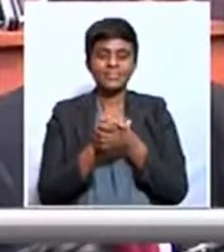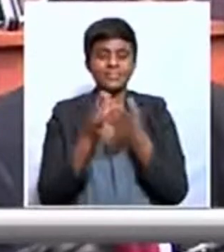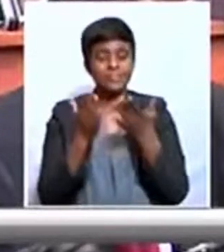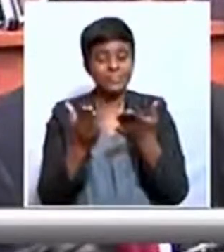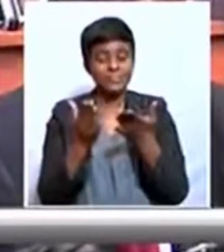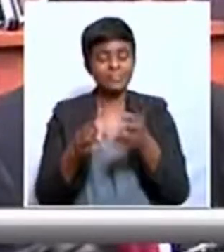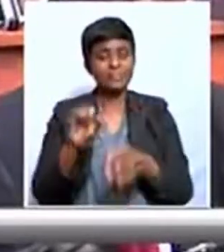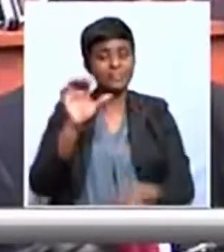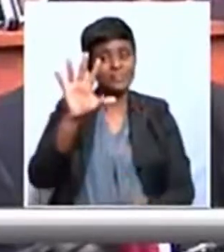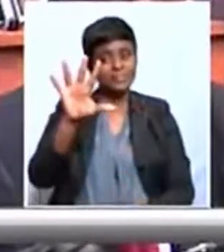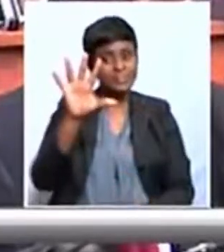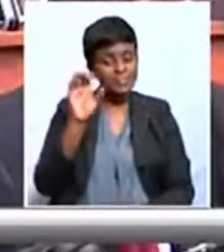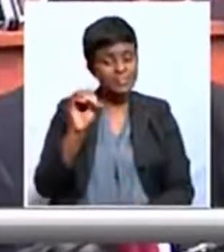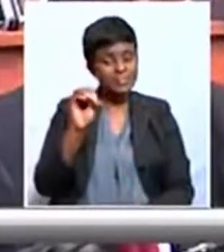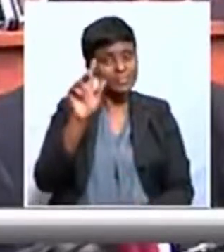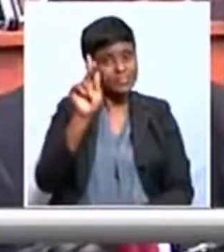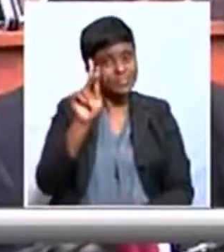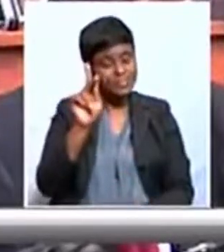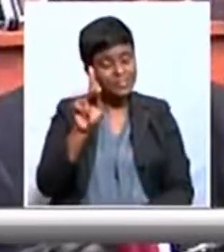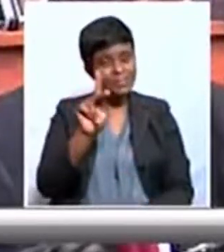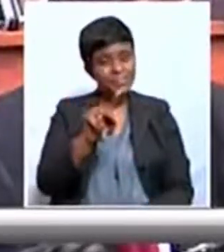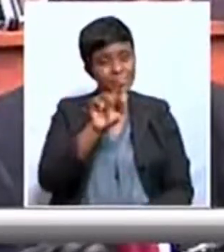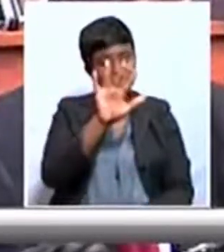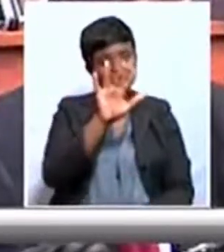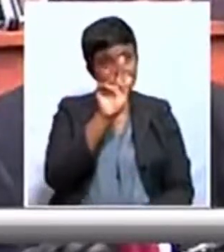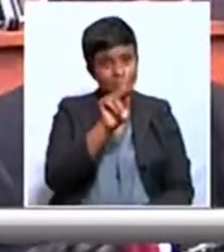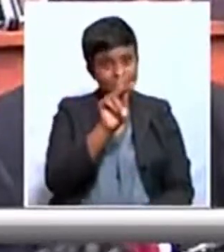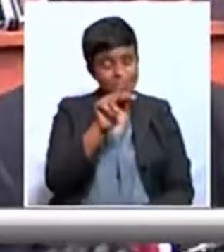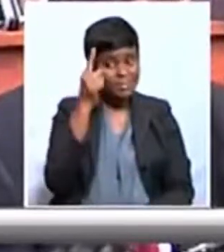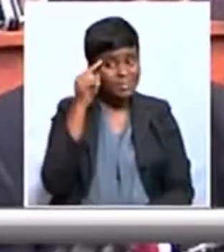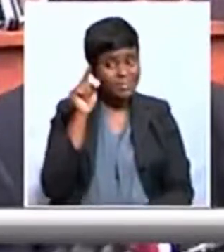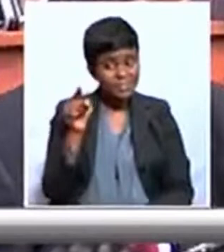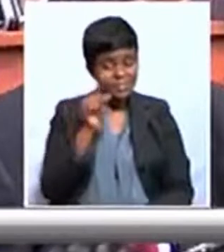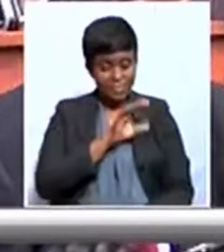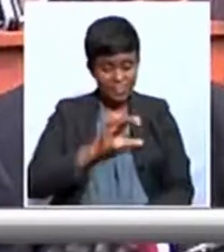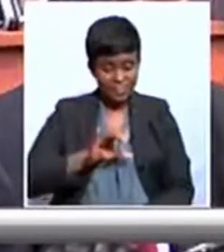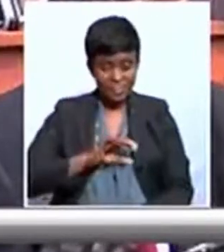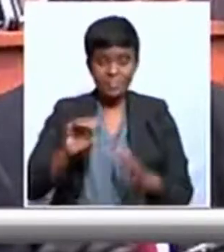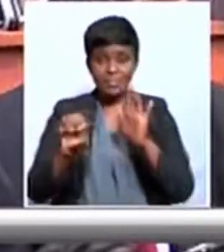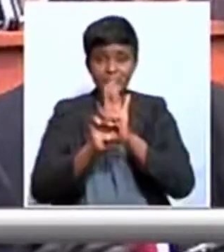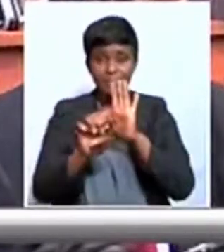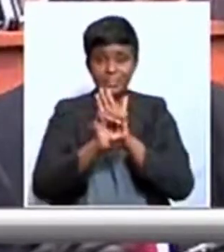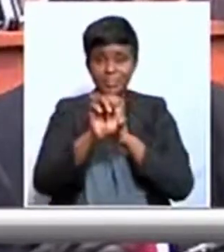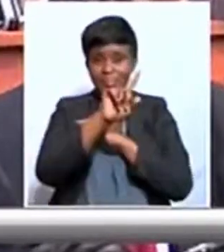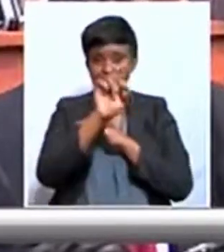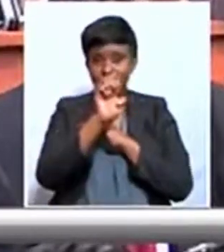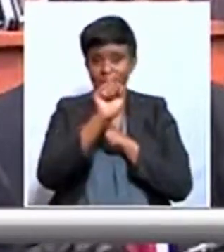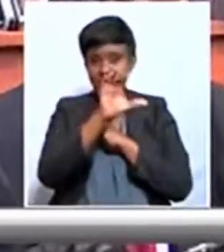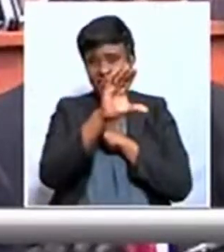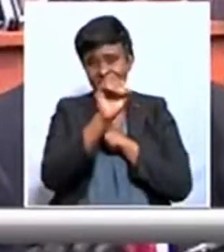50 kwacha, 5 kwacha for a company like ZESCO. What is it that really ZESCO is looking for?